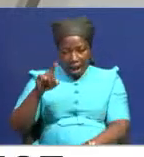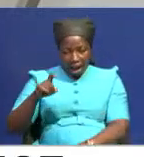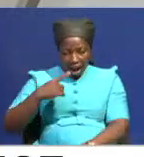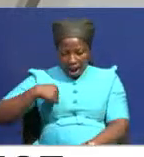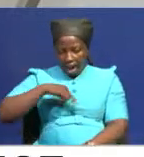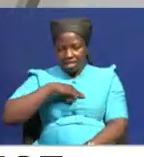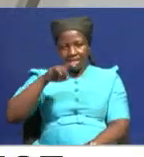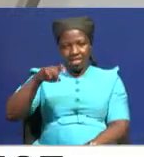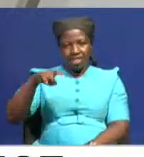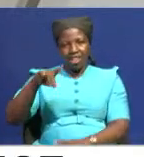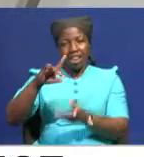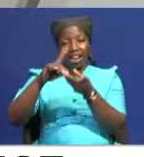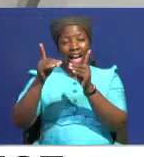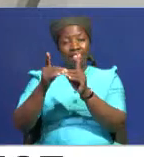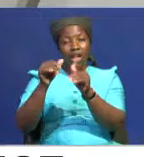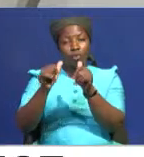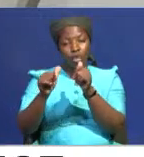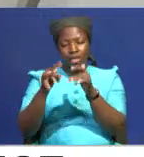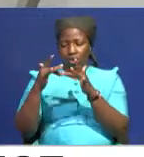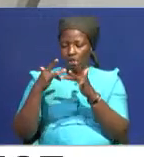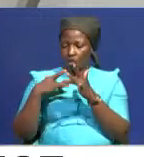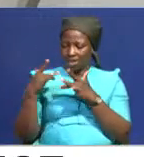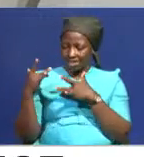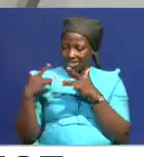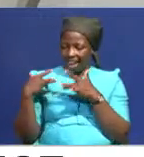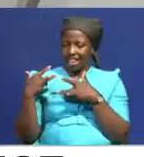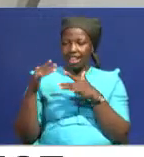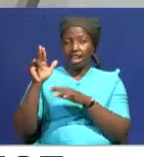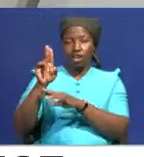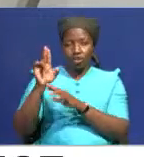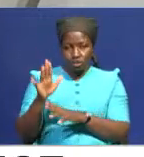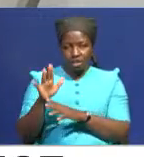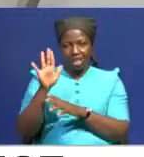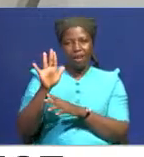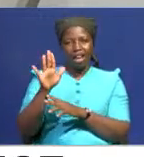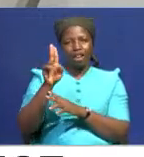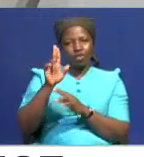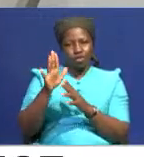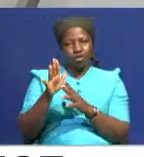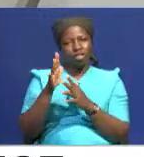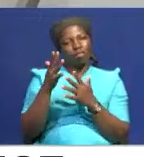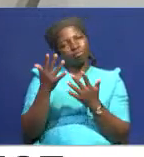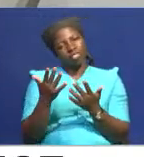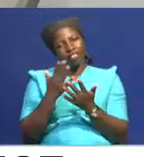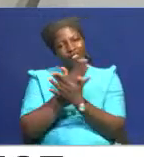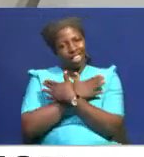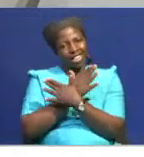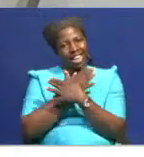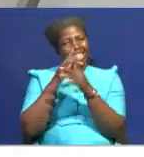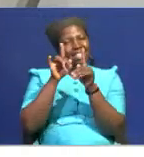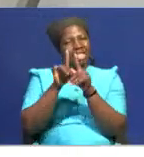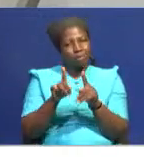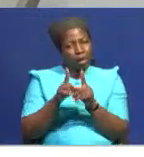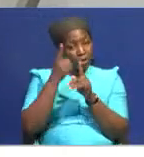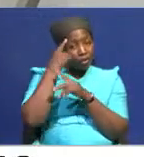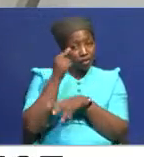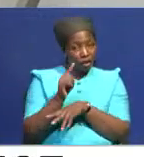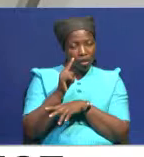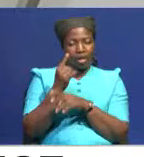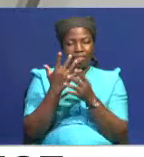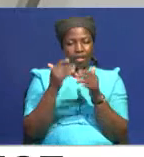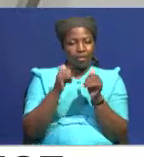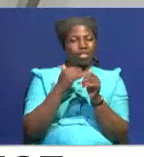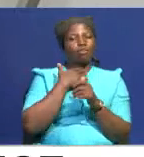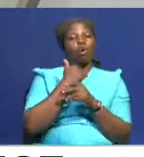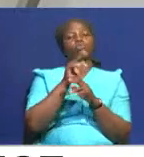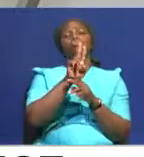data that concerns consumers, their user preferences. If it, let's say for appliances they want to use at home,